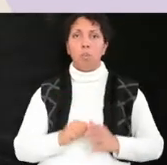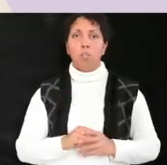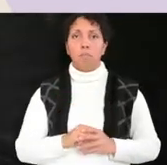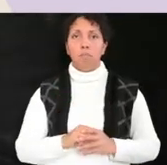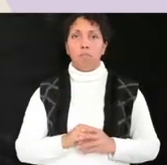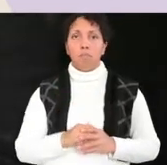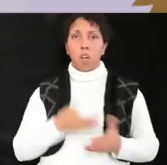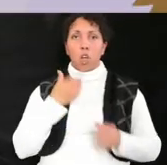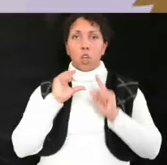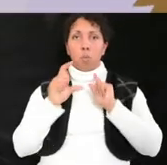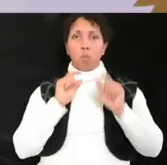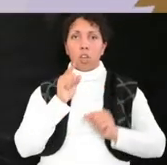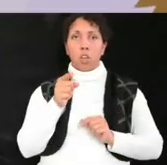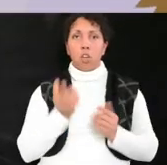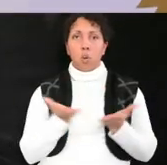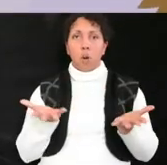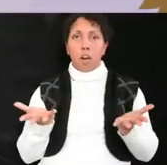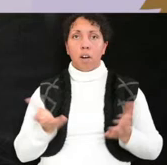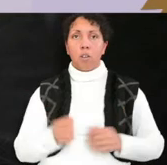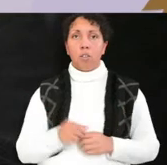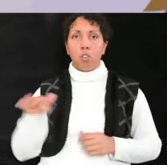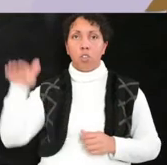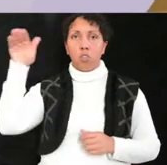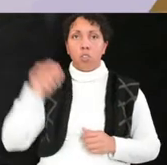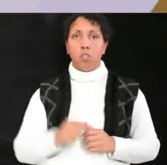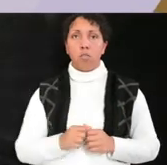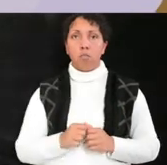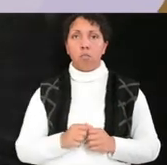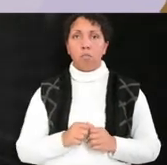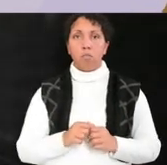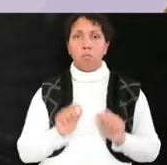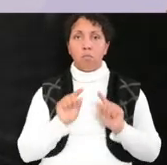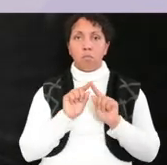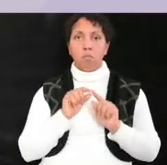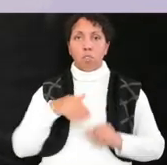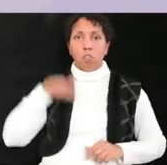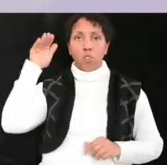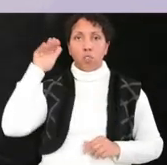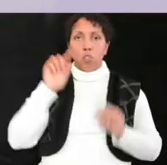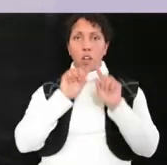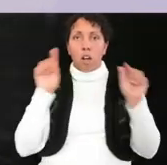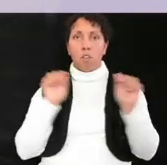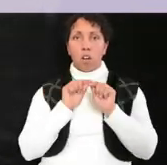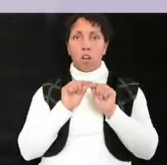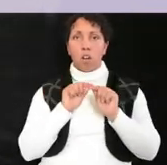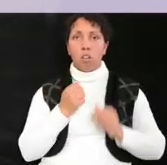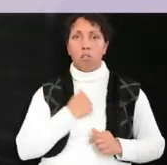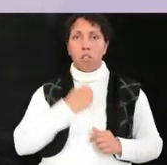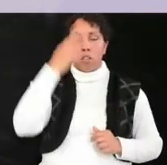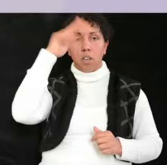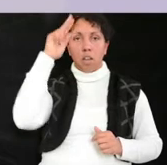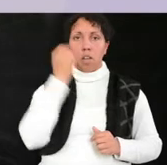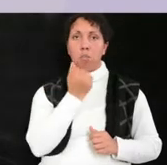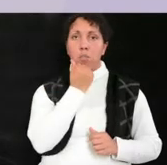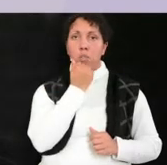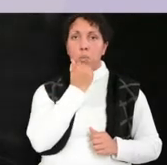needed help? Children will have a card with my phone number and email address on. They can contact me at any time